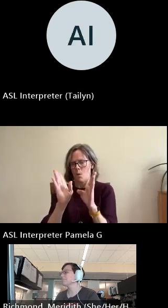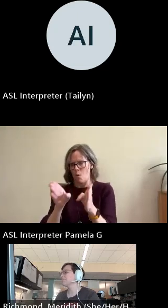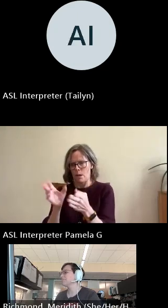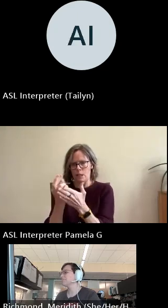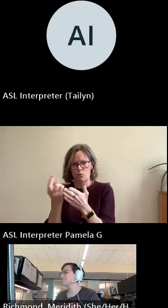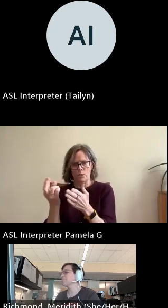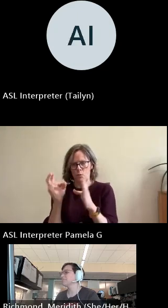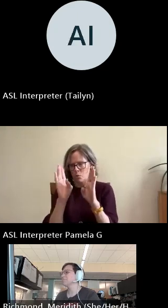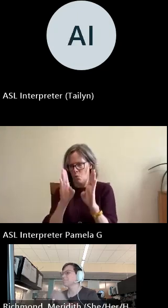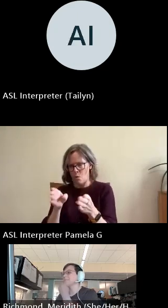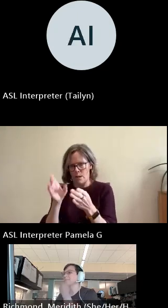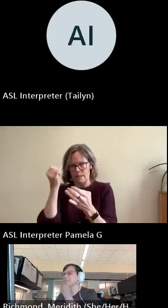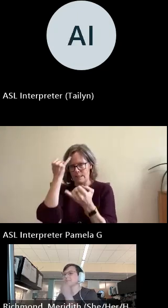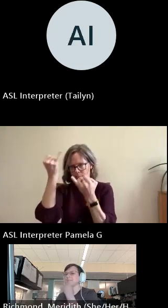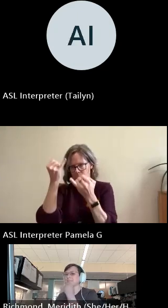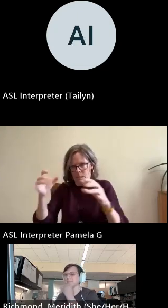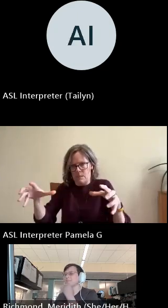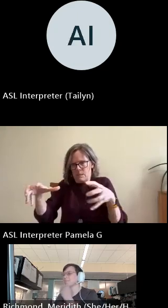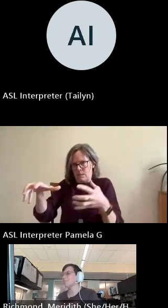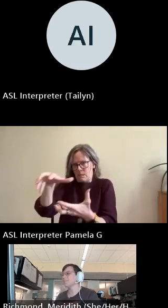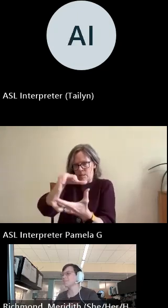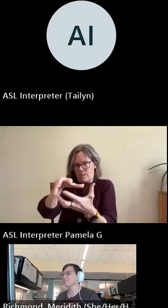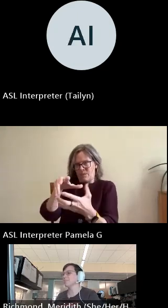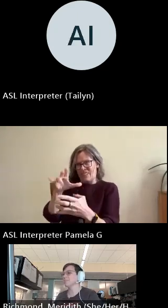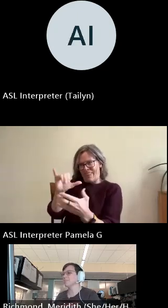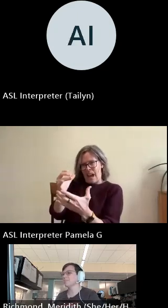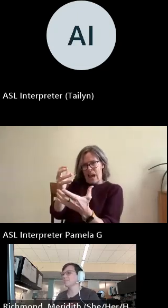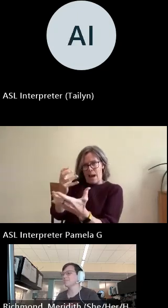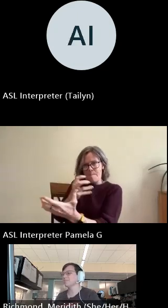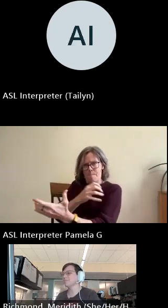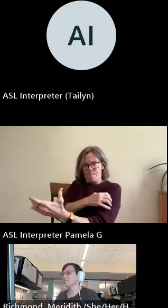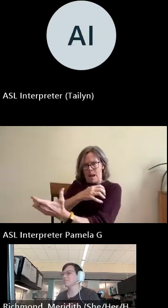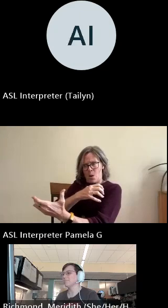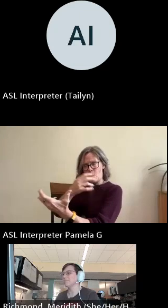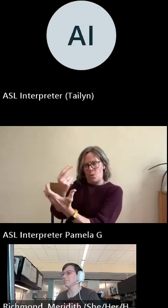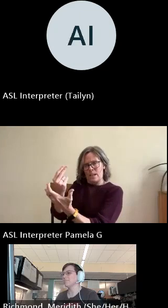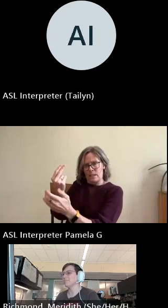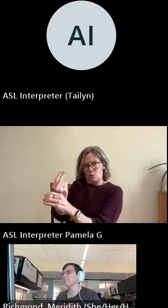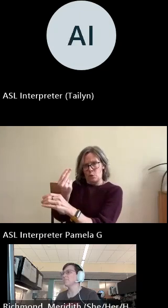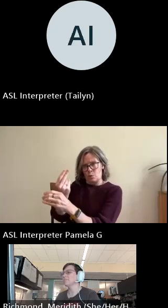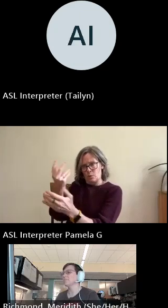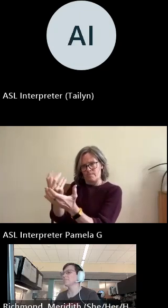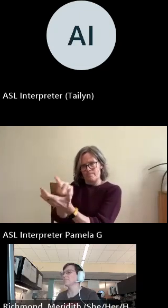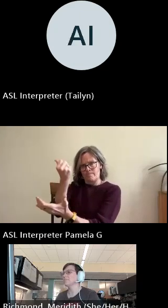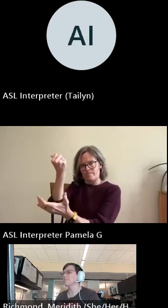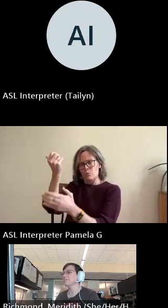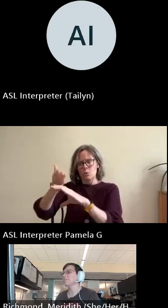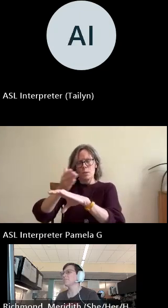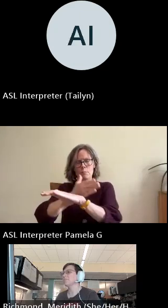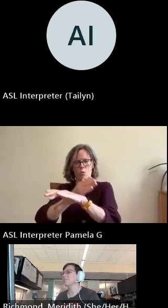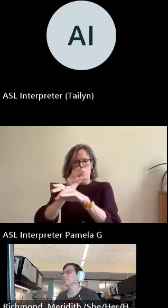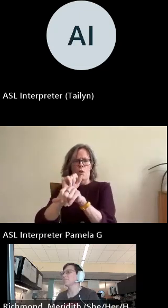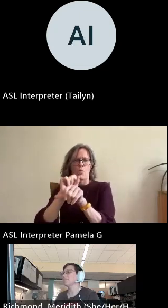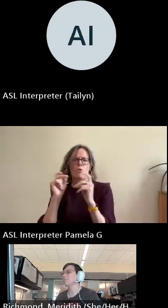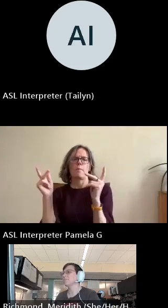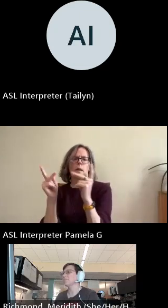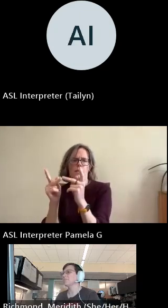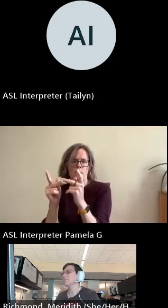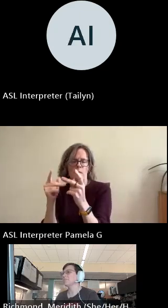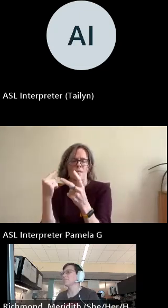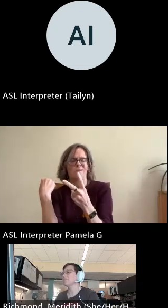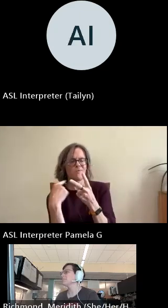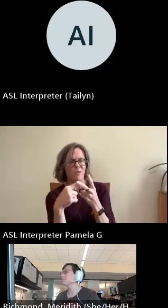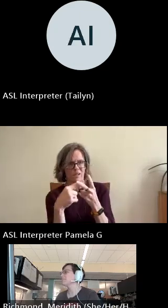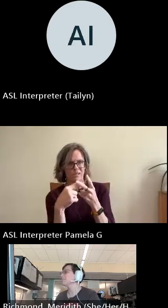organized ideas. And we can use that power to improve our workplace and through that also have the ability